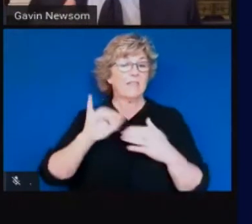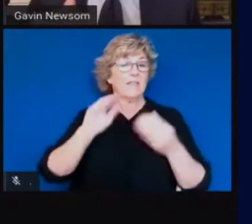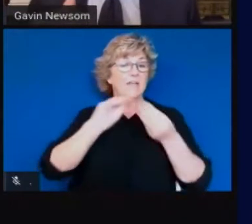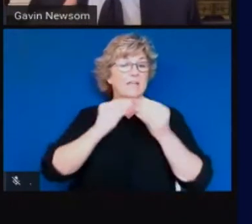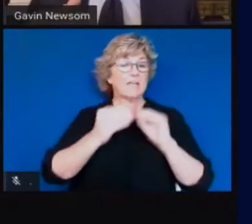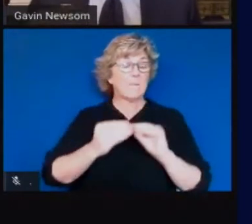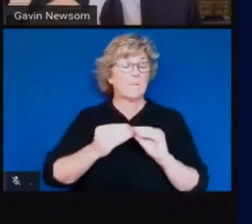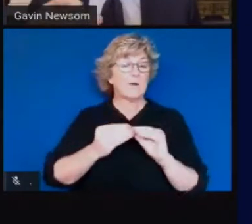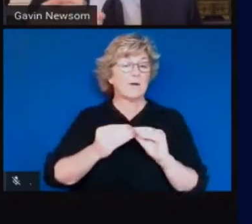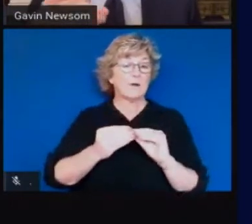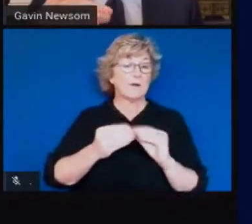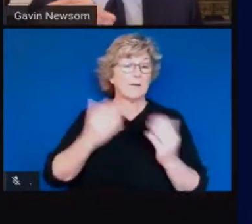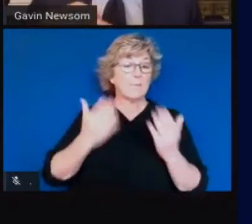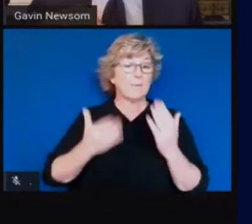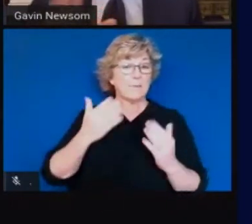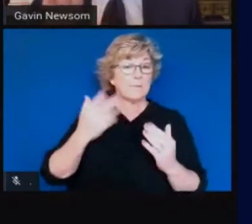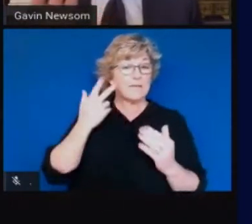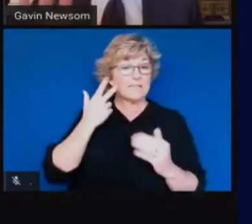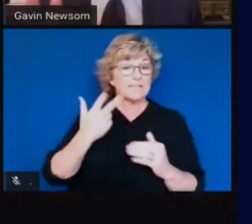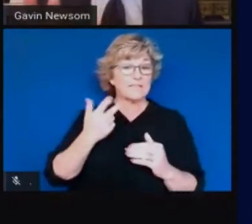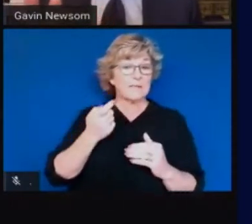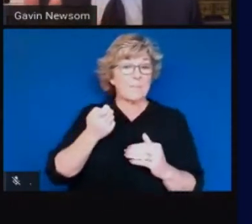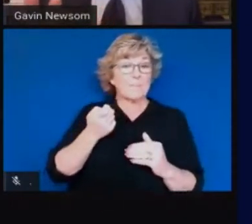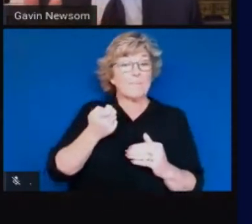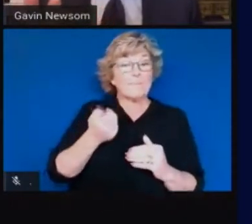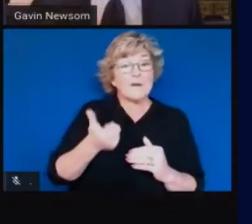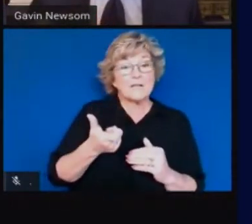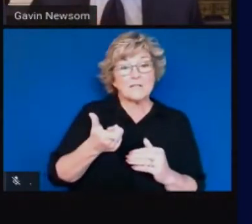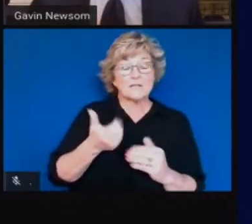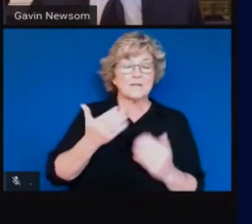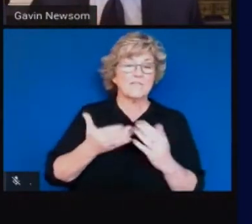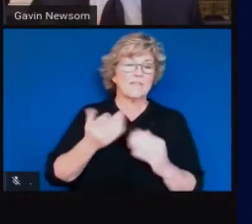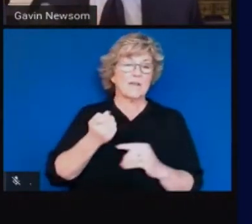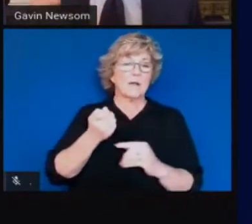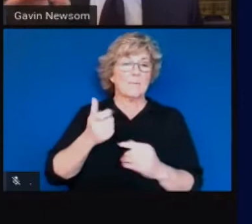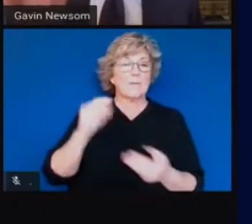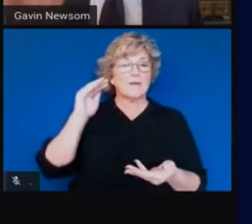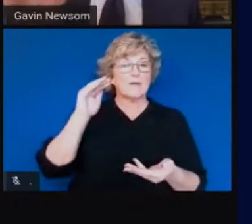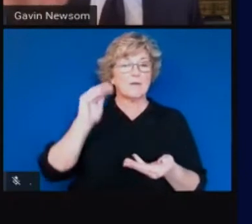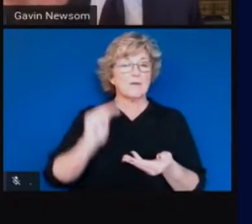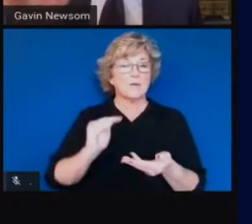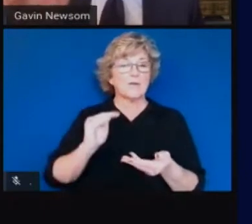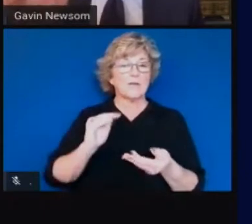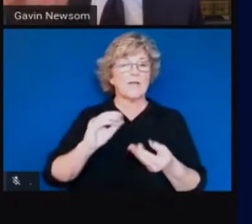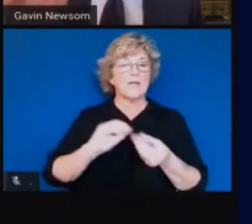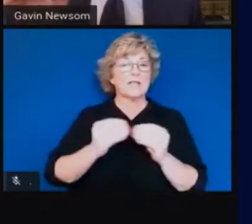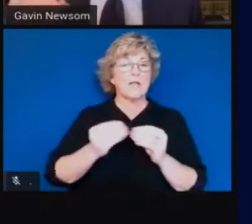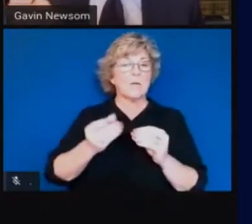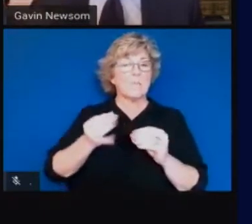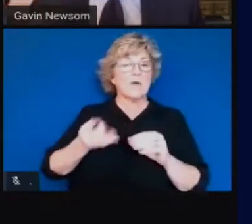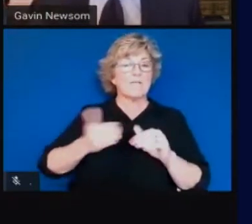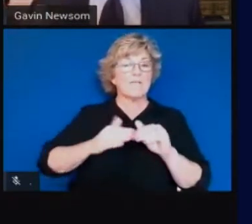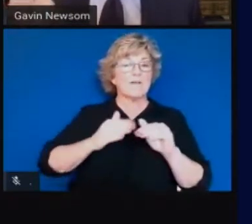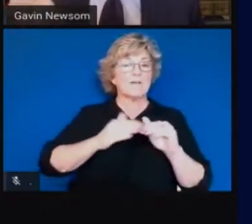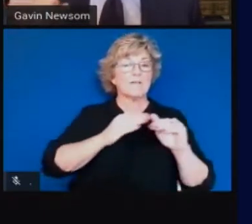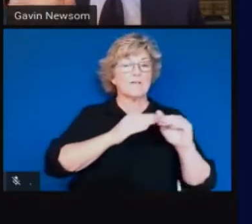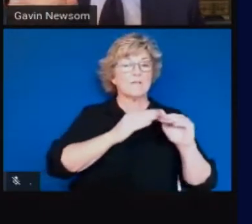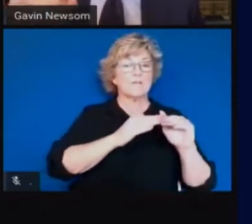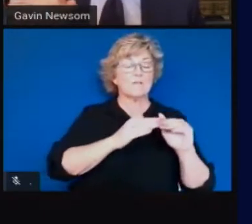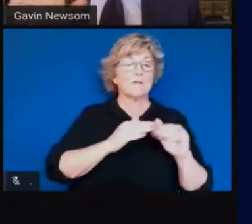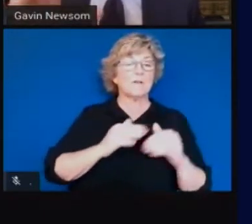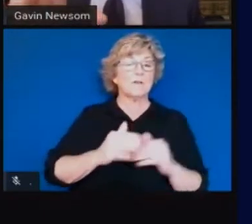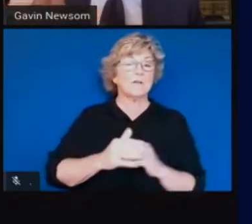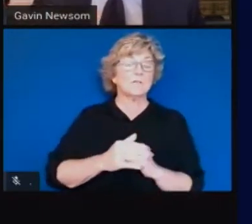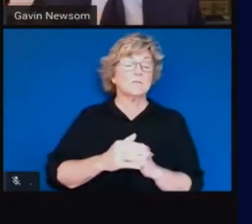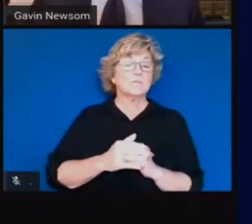that we may be seeing a modest, very modest decrease in the growth rate, total case growth